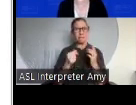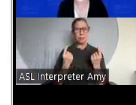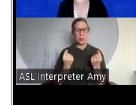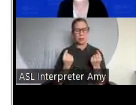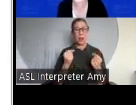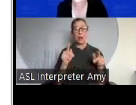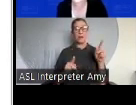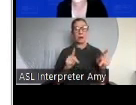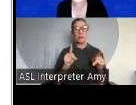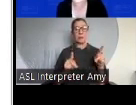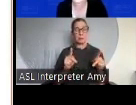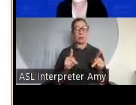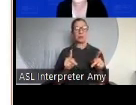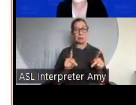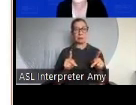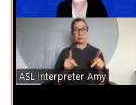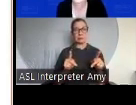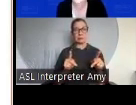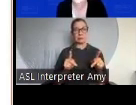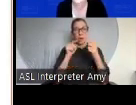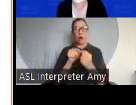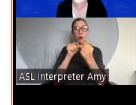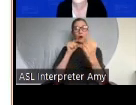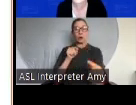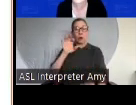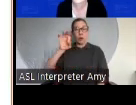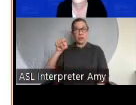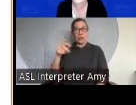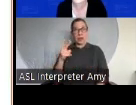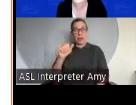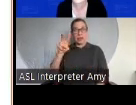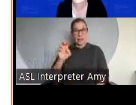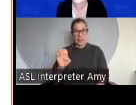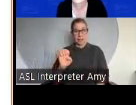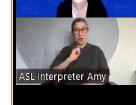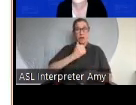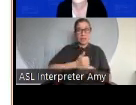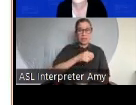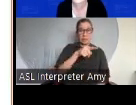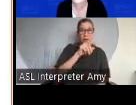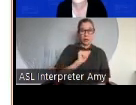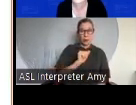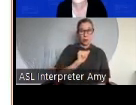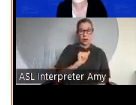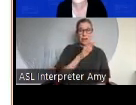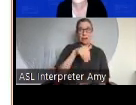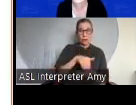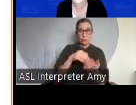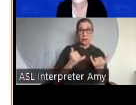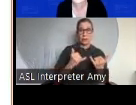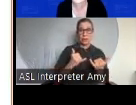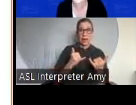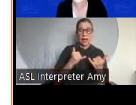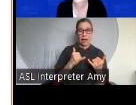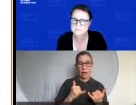stand immediately across 9th Avenue from the existing Port Authority terminal and are right in the